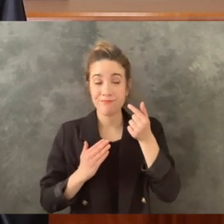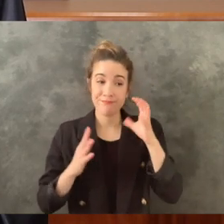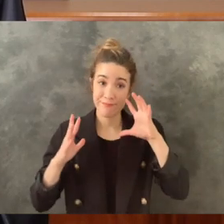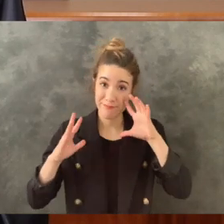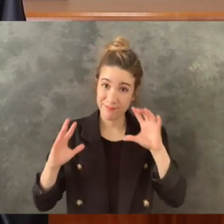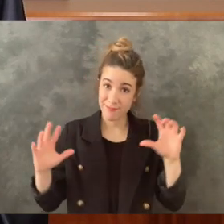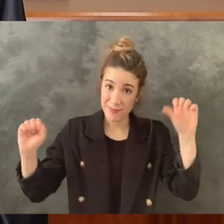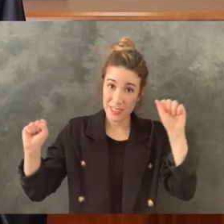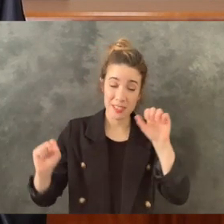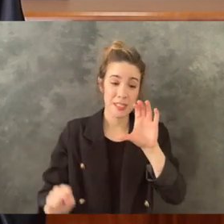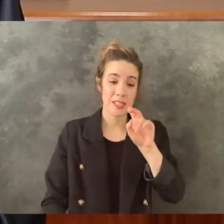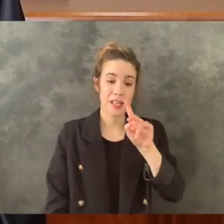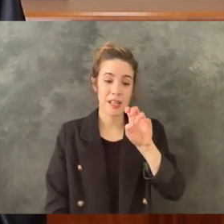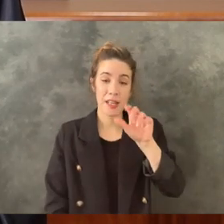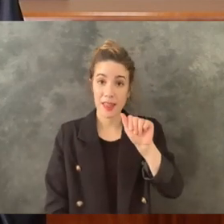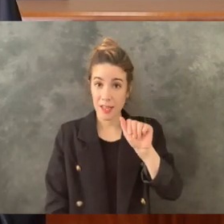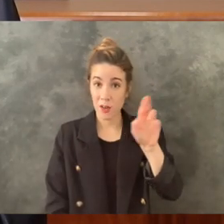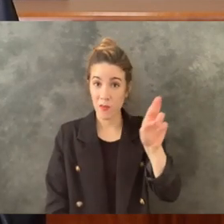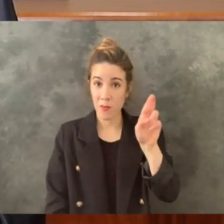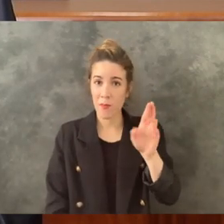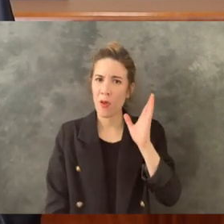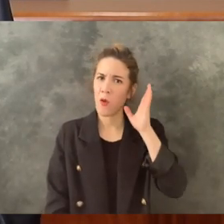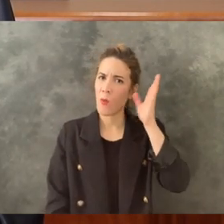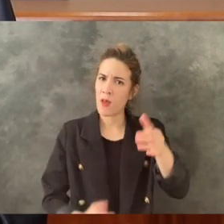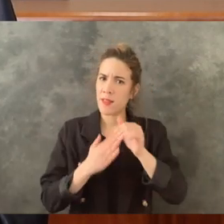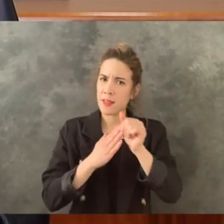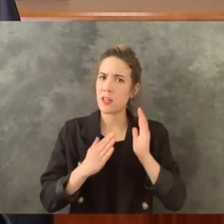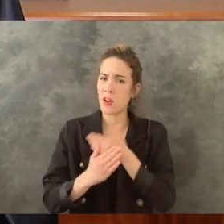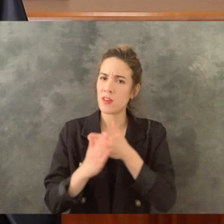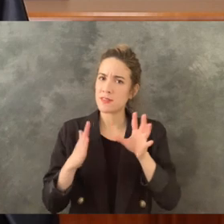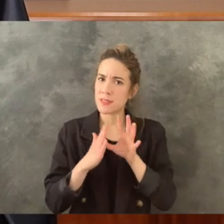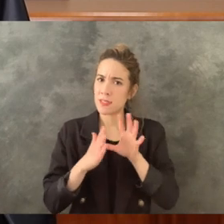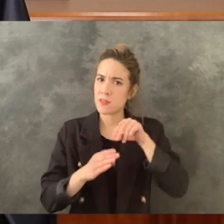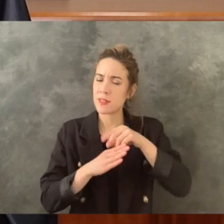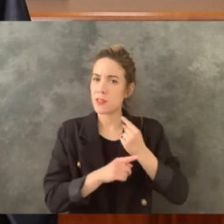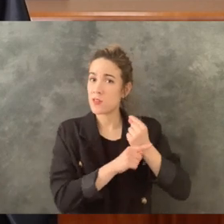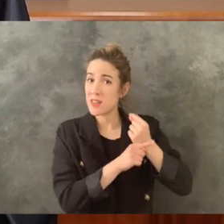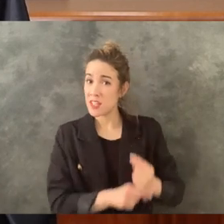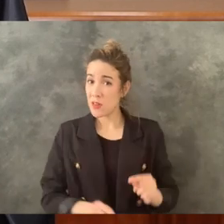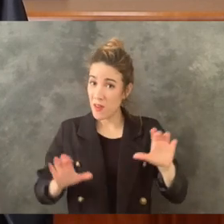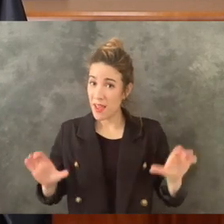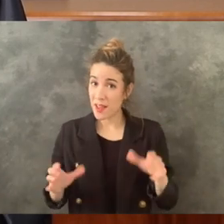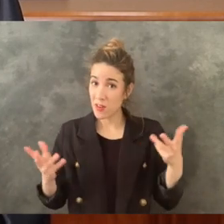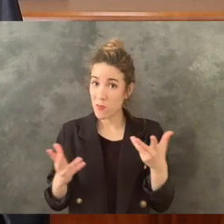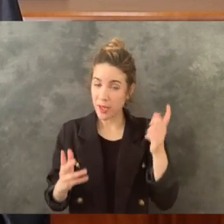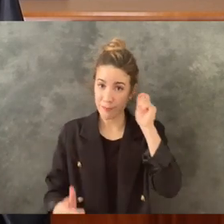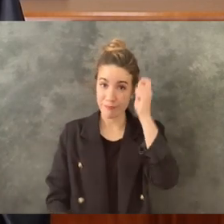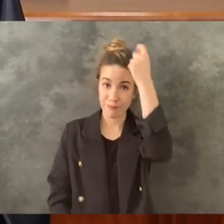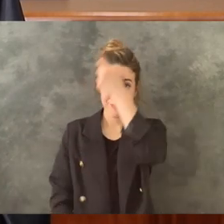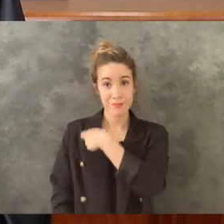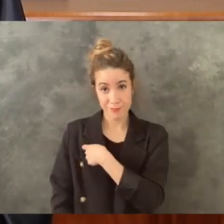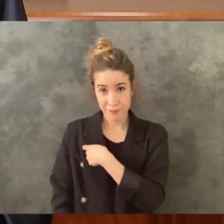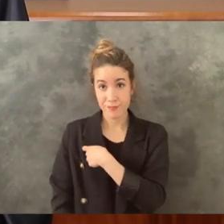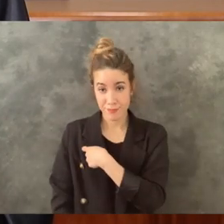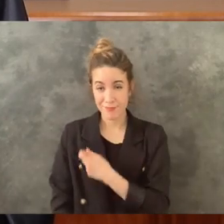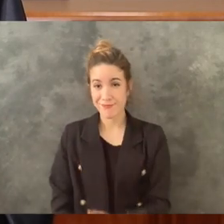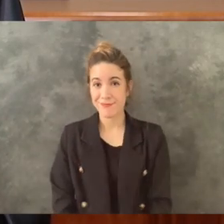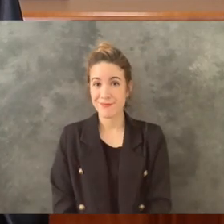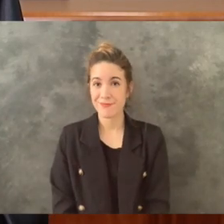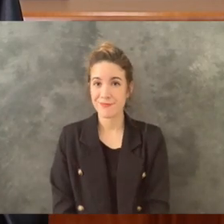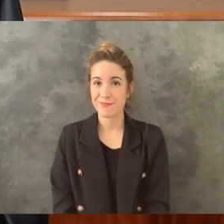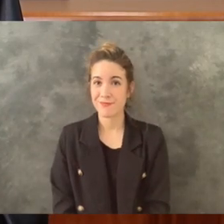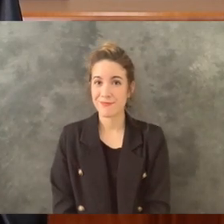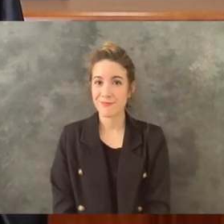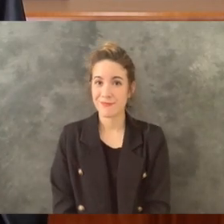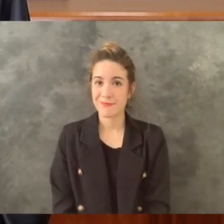President, Catalina Romero, will instruct our seniors in the traditional act of the turning of the tassel from the right side to